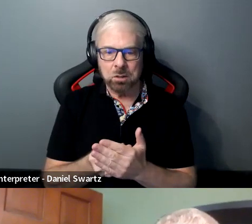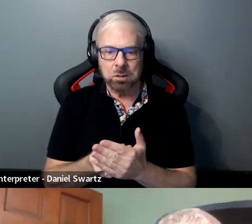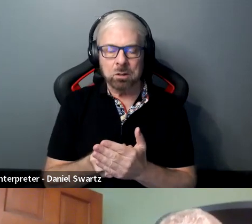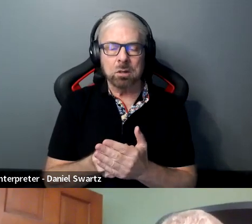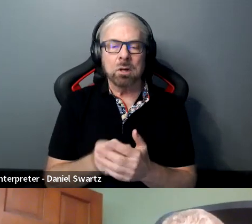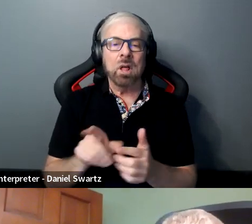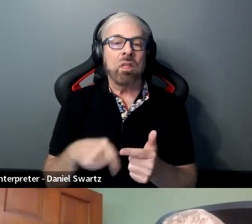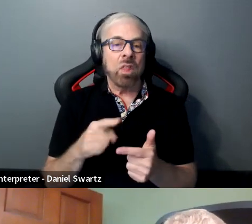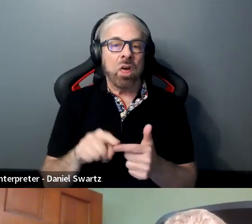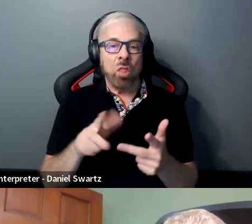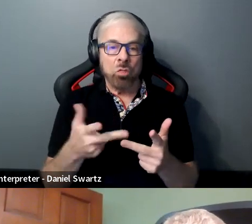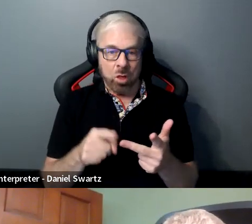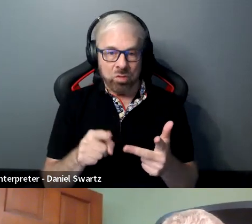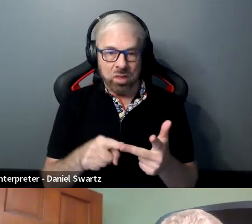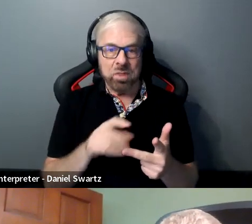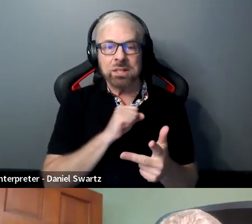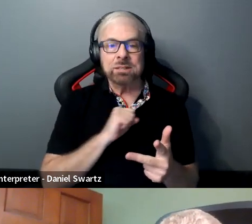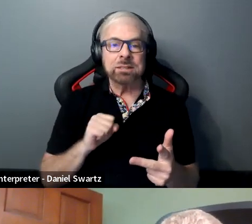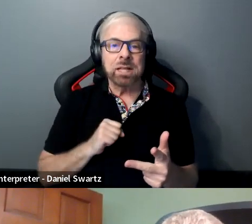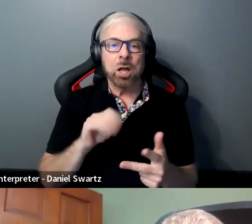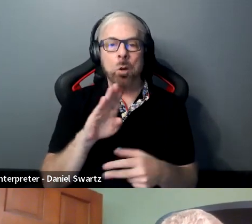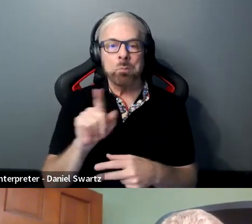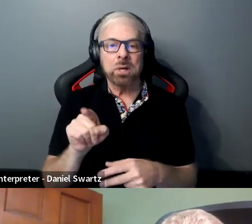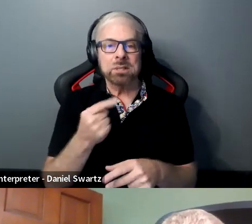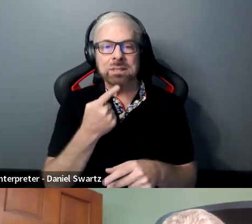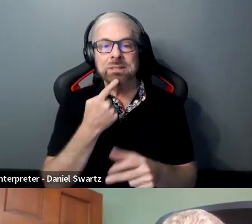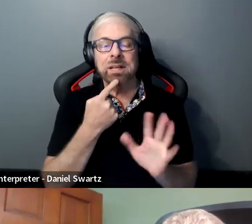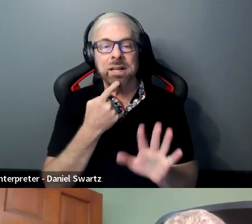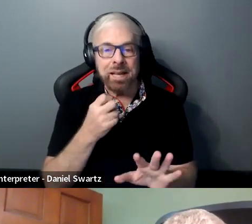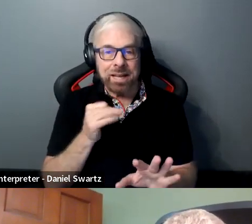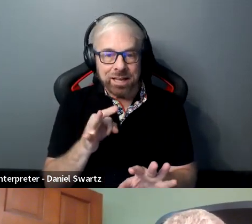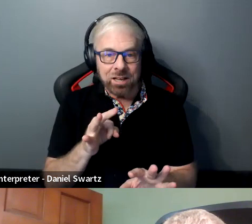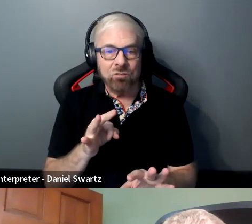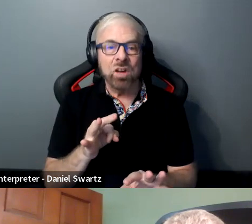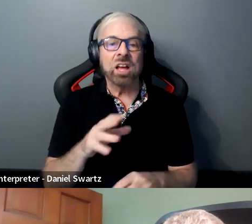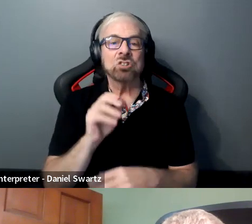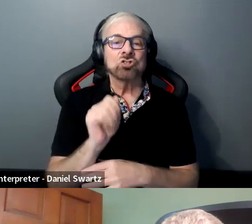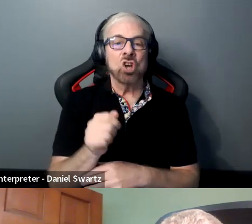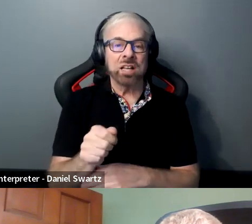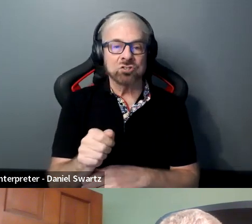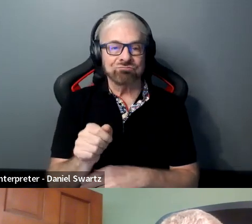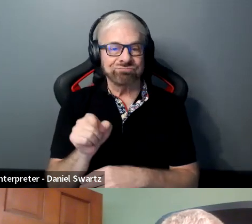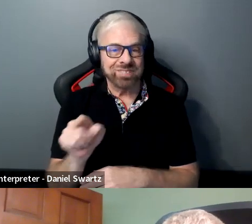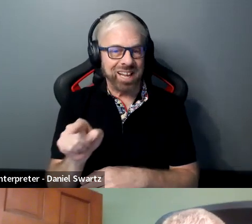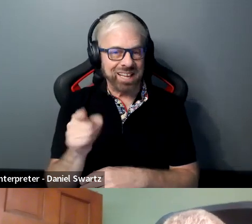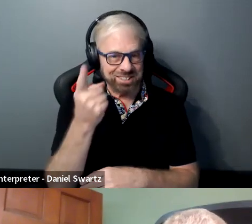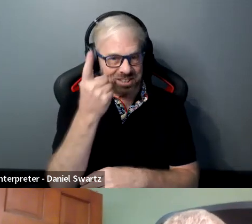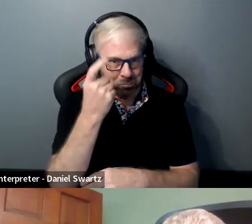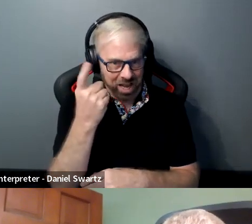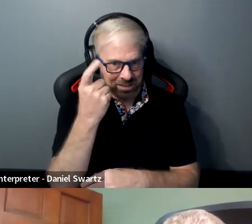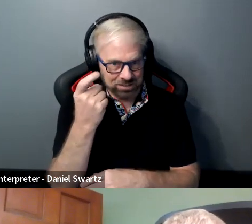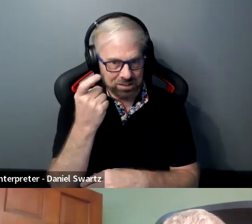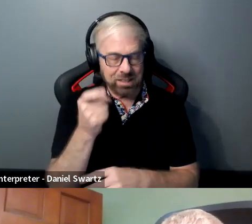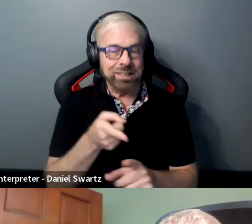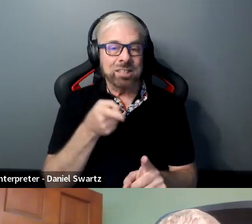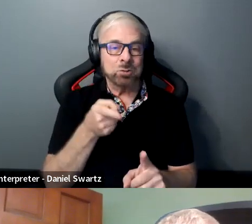Senate bill does is it says that if a judge suspects that in a